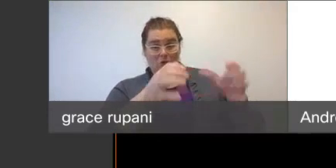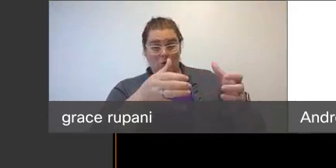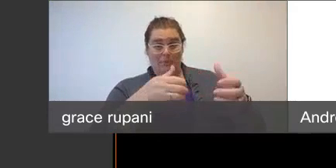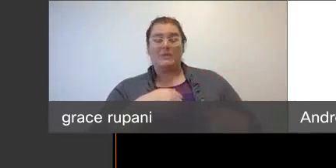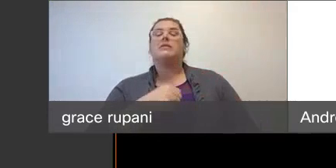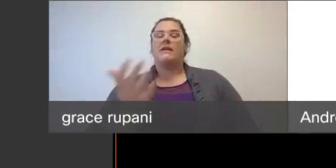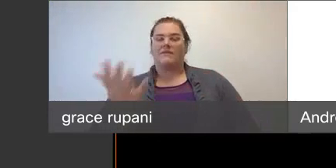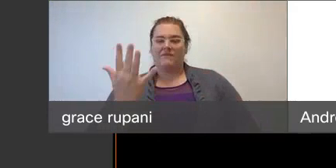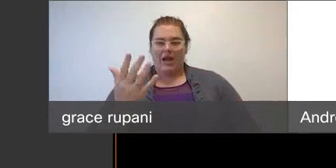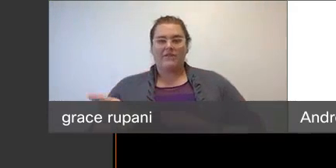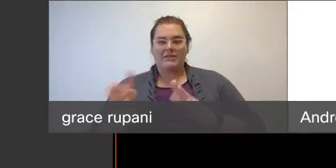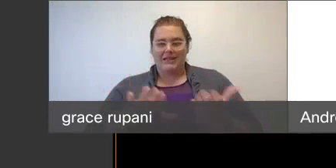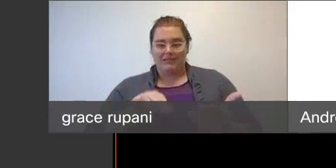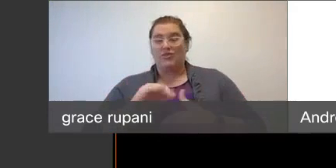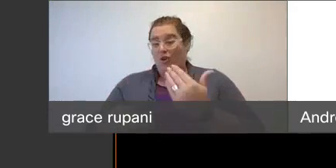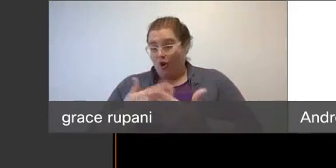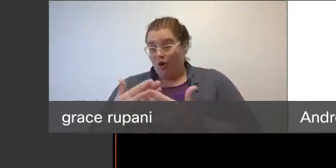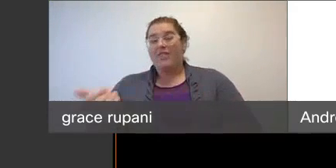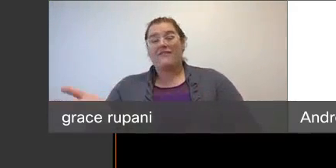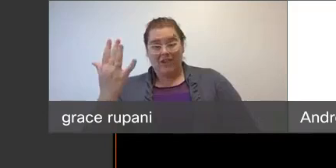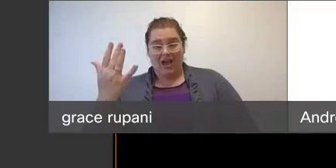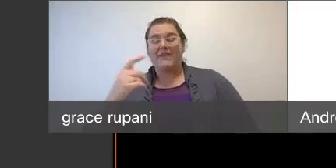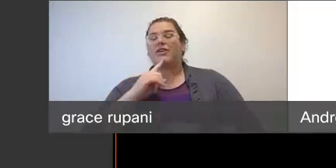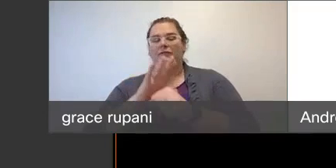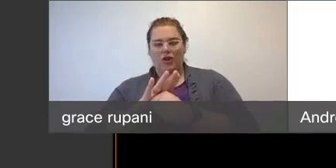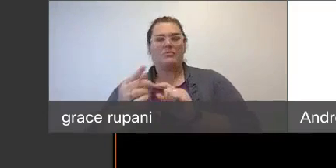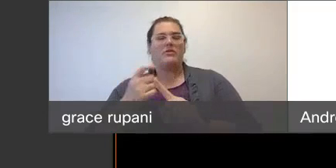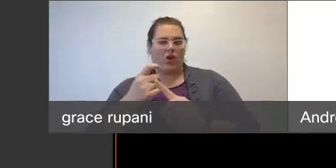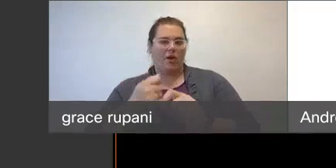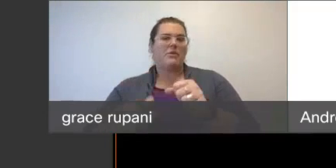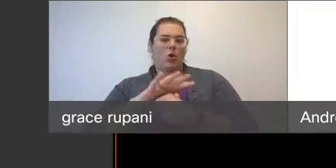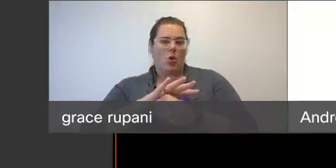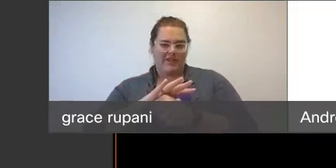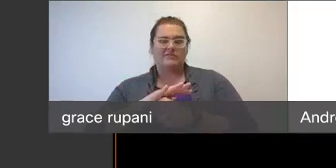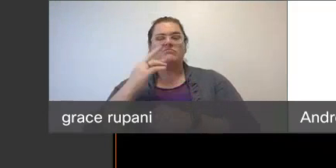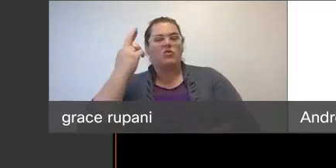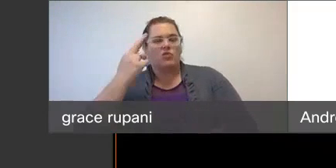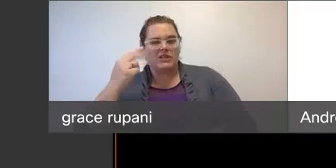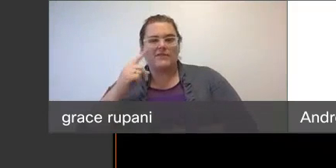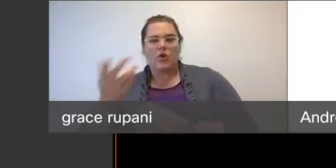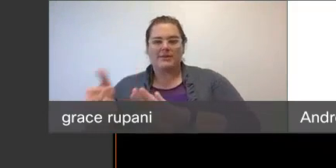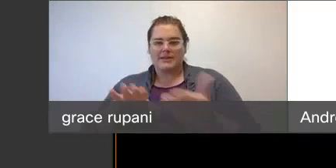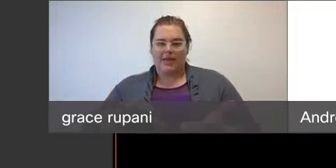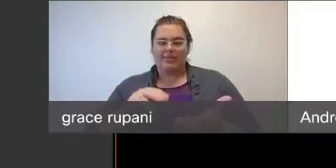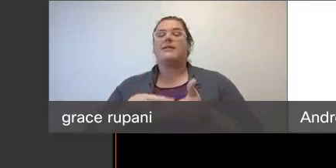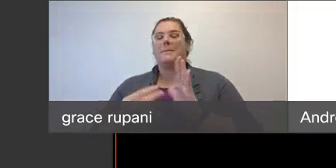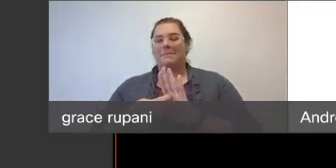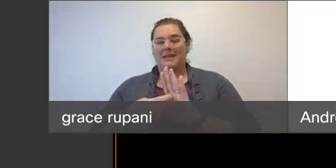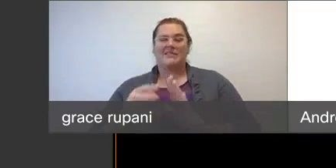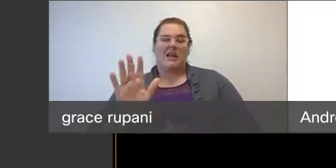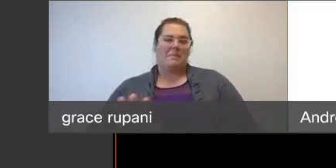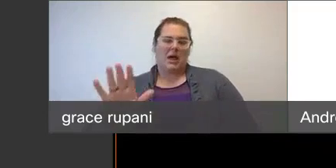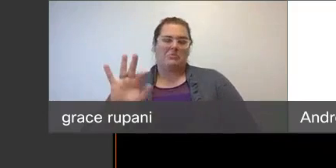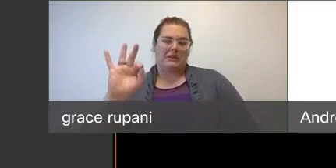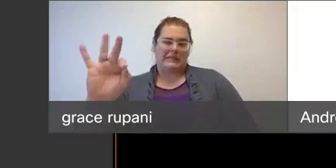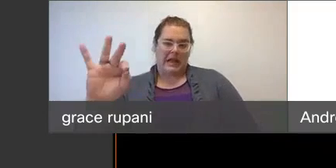been confirmed as COVID deaths, representing about 9% of people who contracted COVID in natural homes